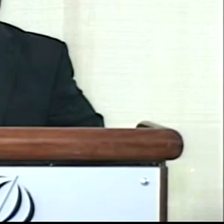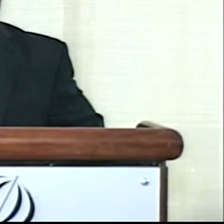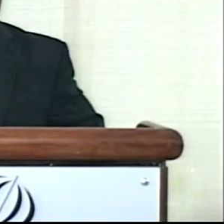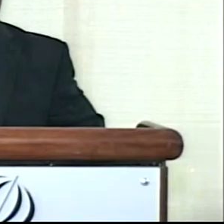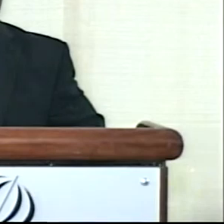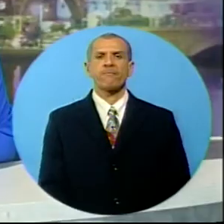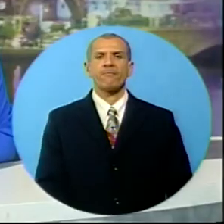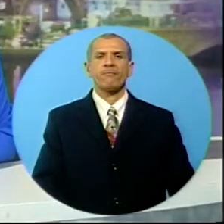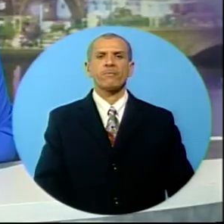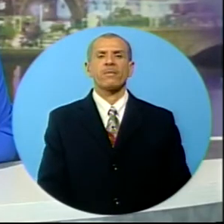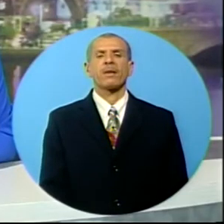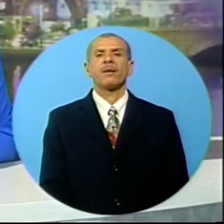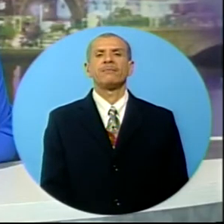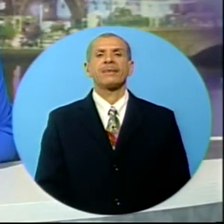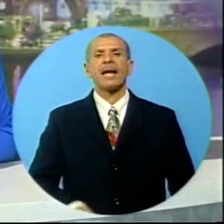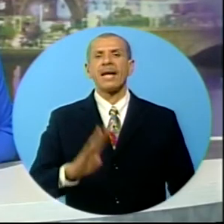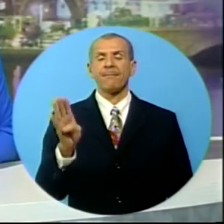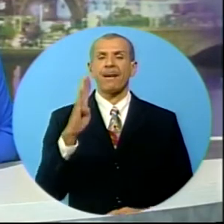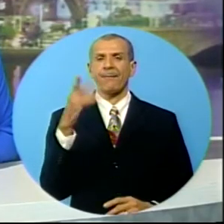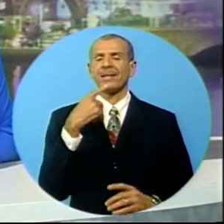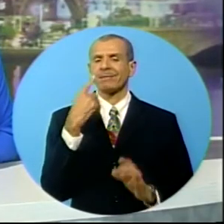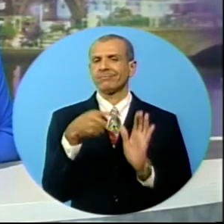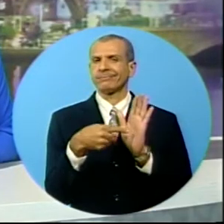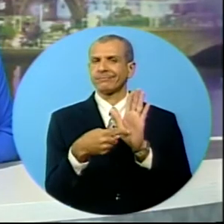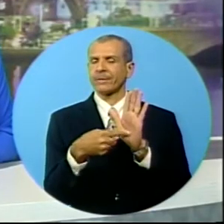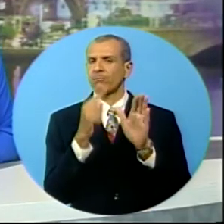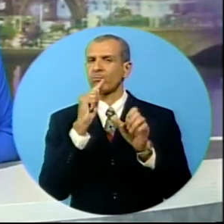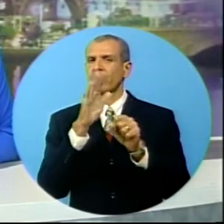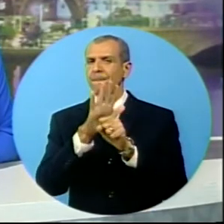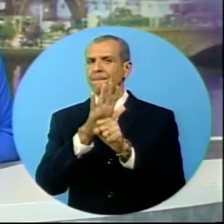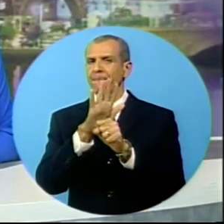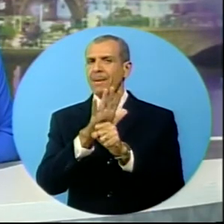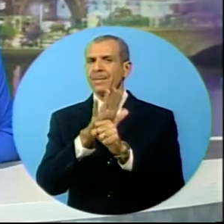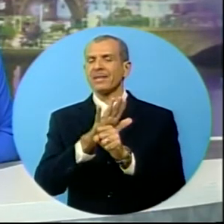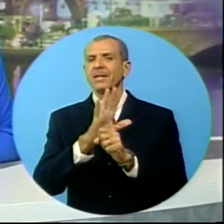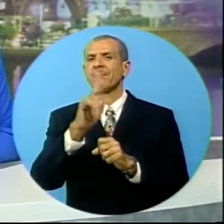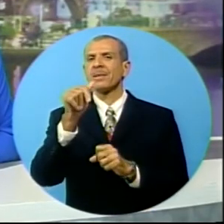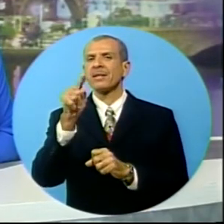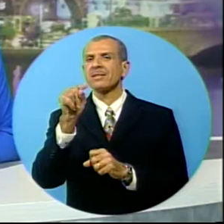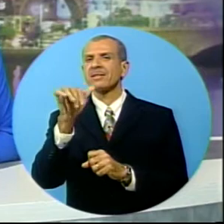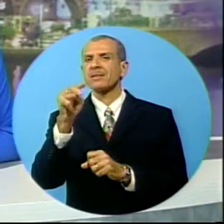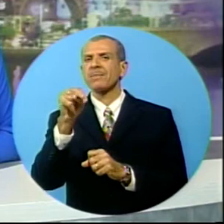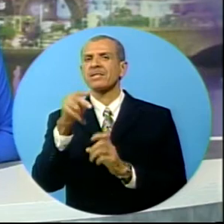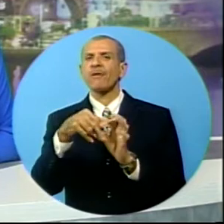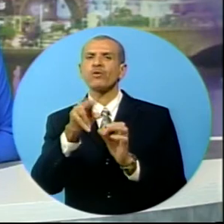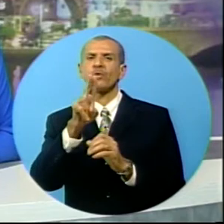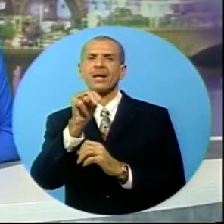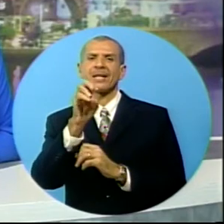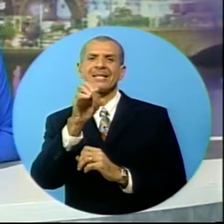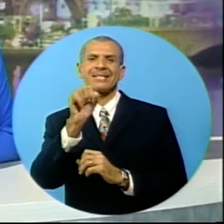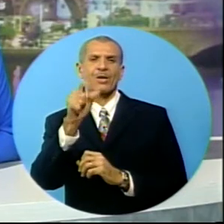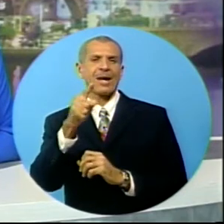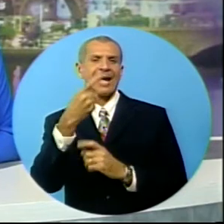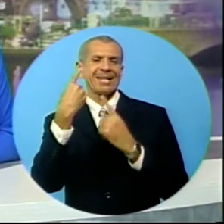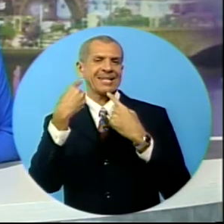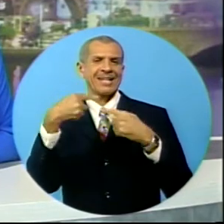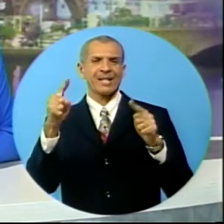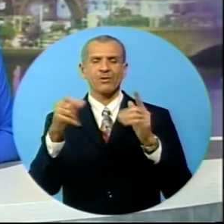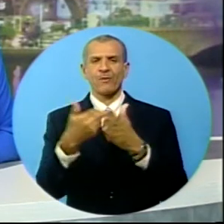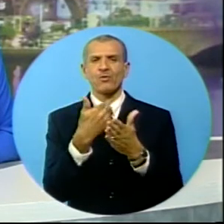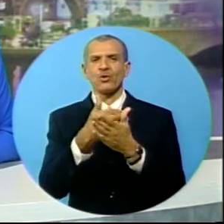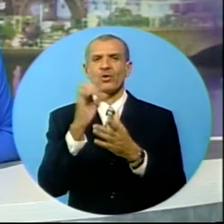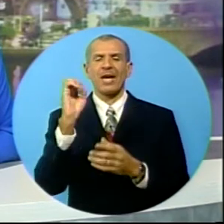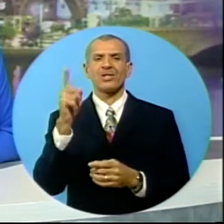collectively. Well, Barbados has signaled its commitment to all the principles of UNESCO and the Declaration on a New